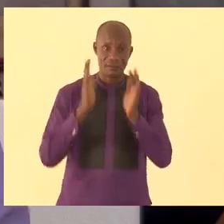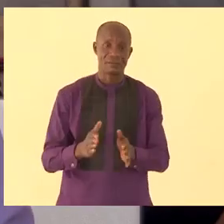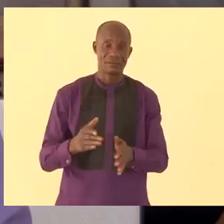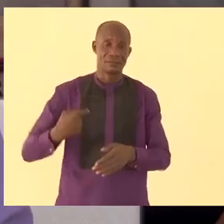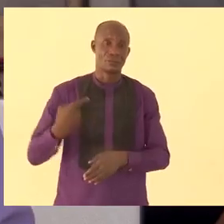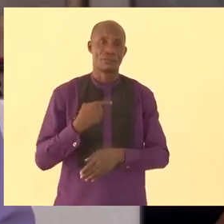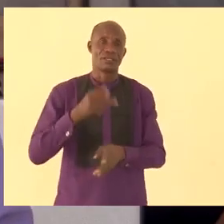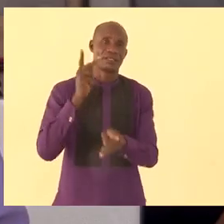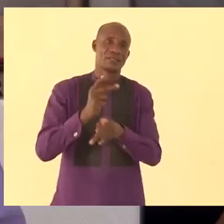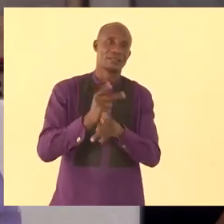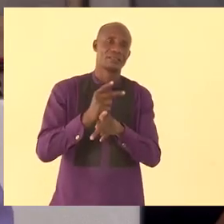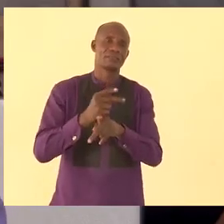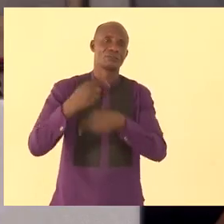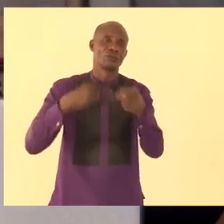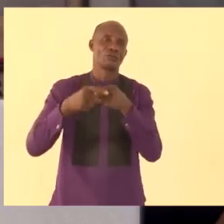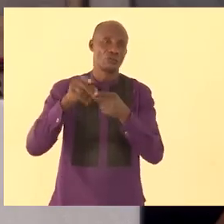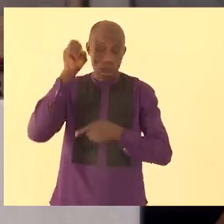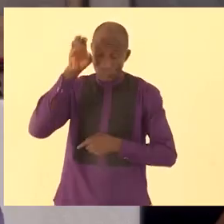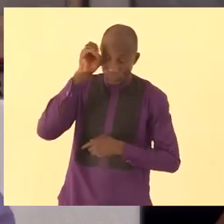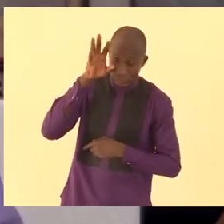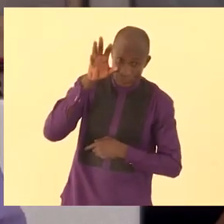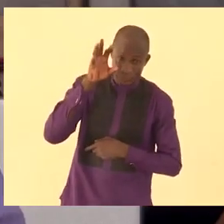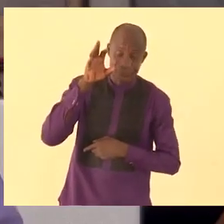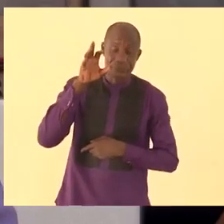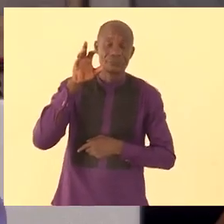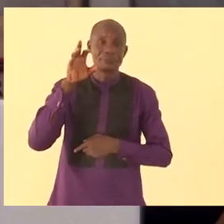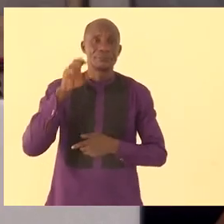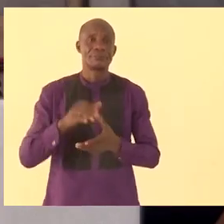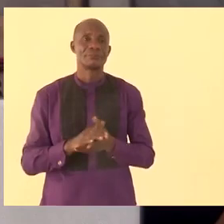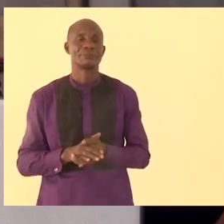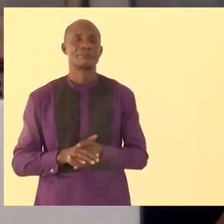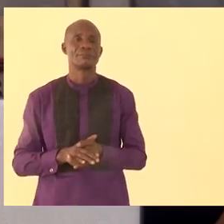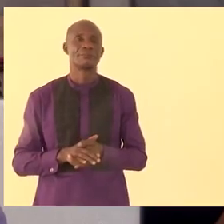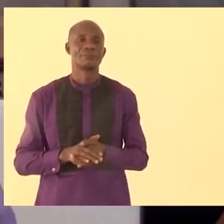keep patronizing the babalawo, the shrines and so on,